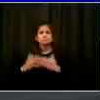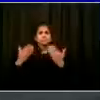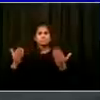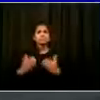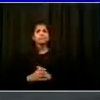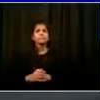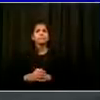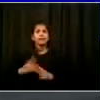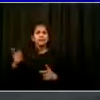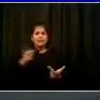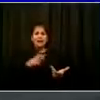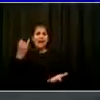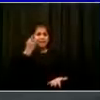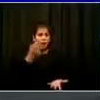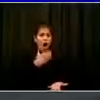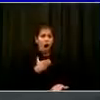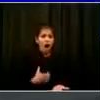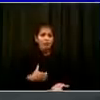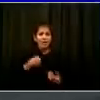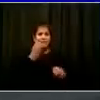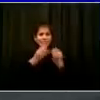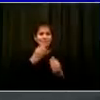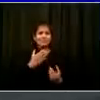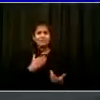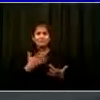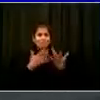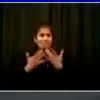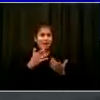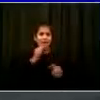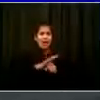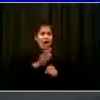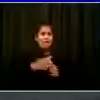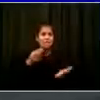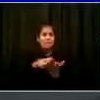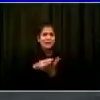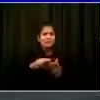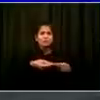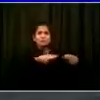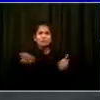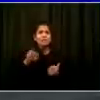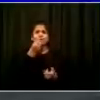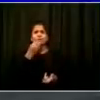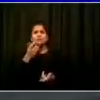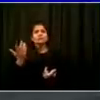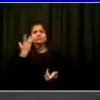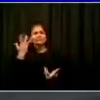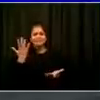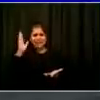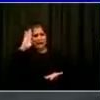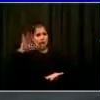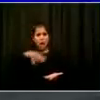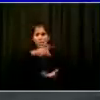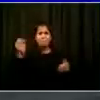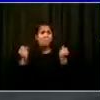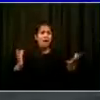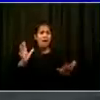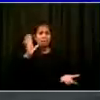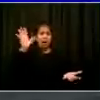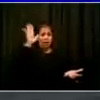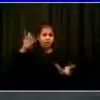federal support hasn't come, the stimulus hasn't come, a lot of families need those grab-and-go meals from our schools. They will be